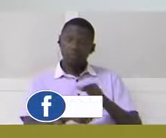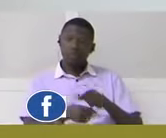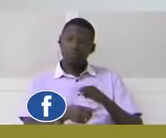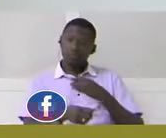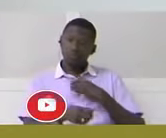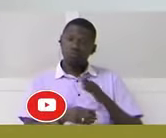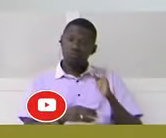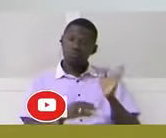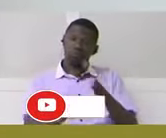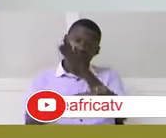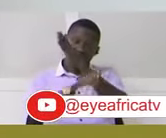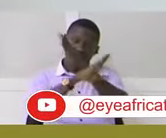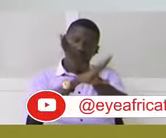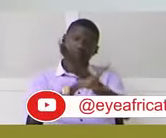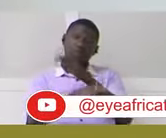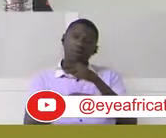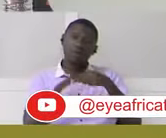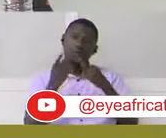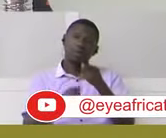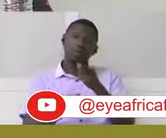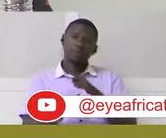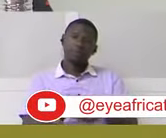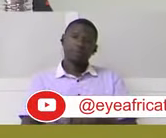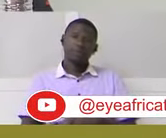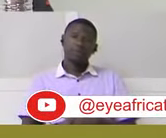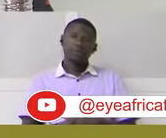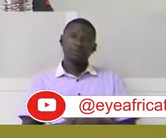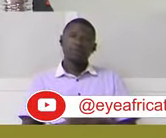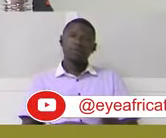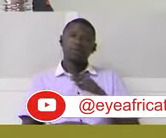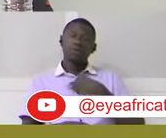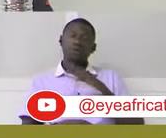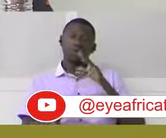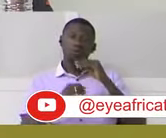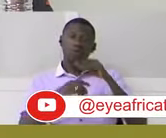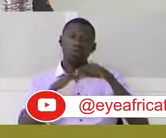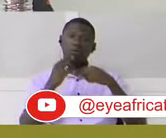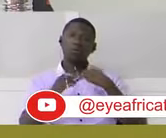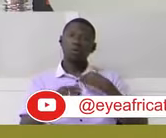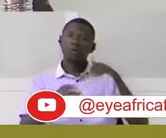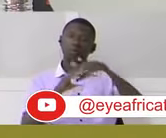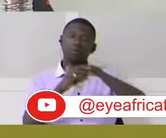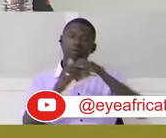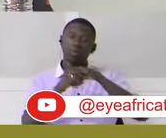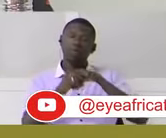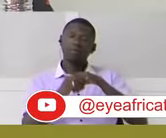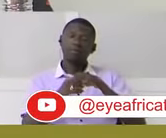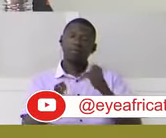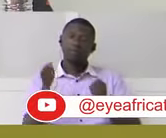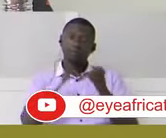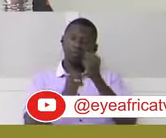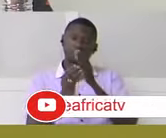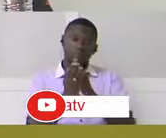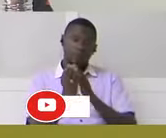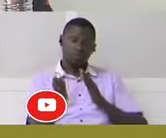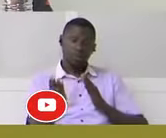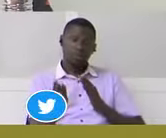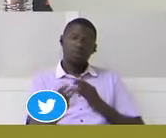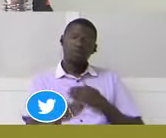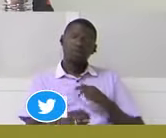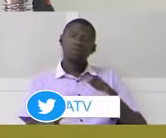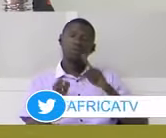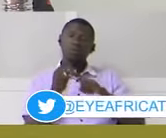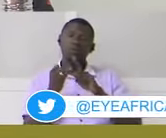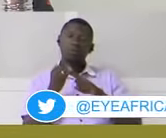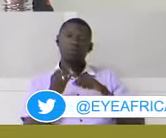nyinga bandambila nyaro. We were not part of the convoy. Ndalu mentara convoy nyingo no? It was military personnel,